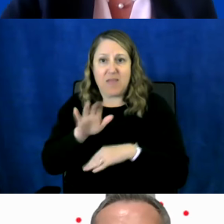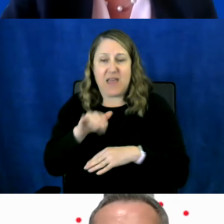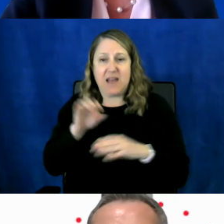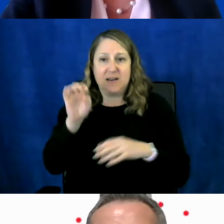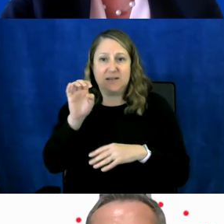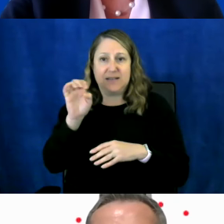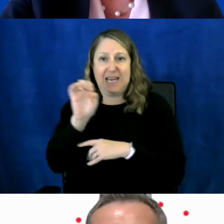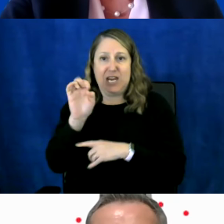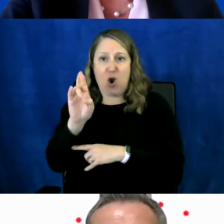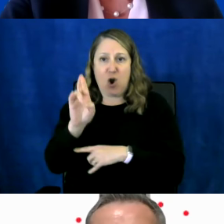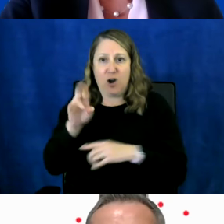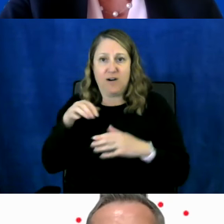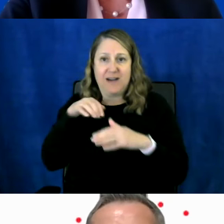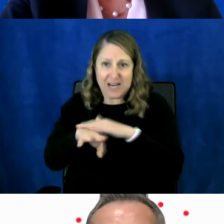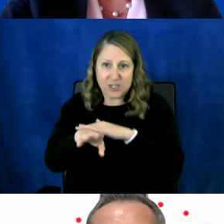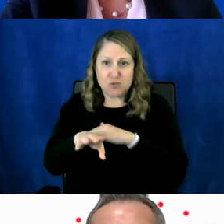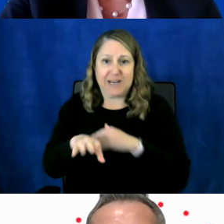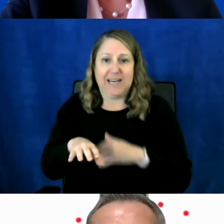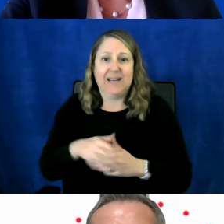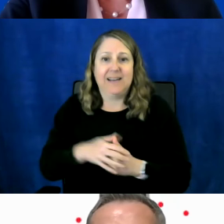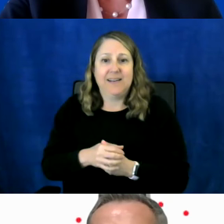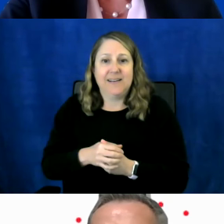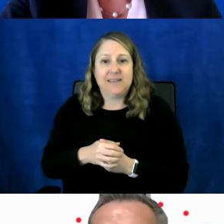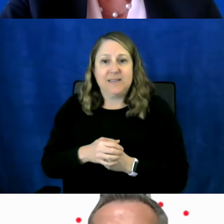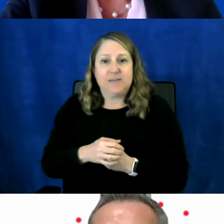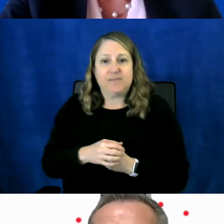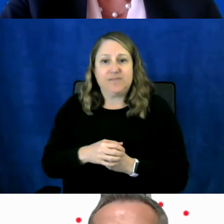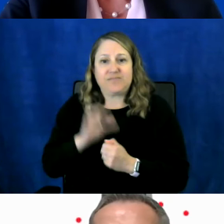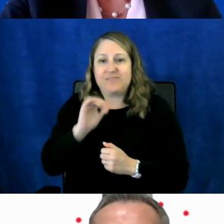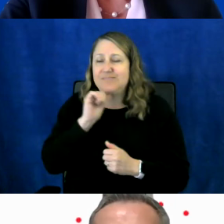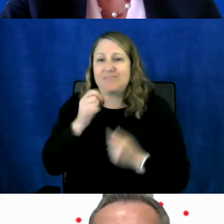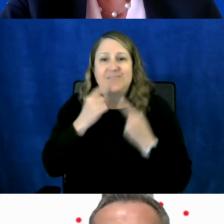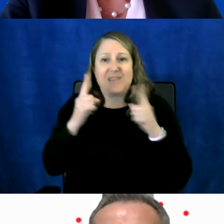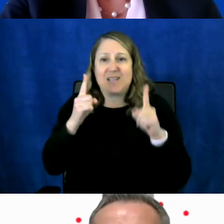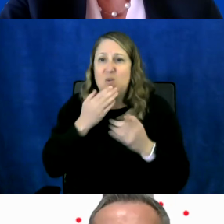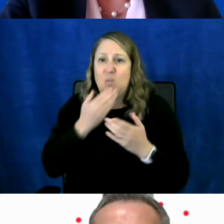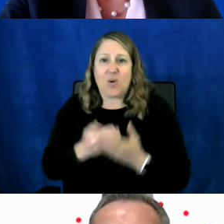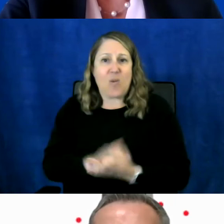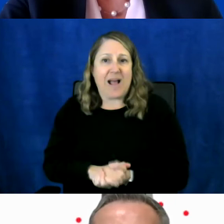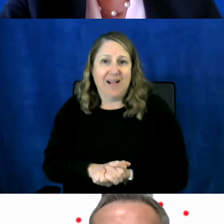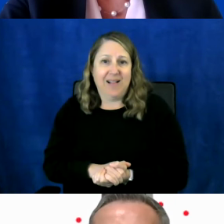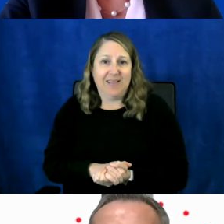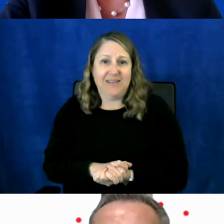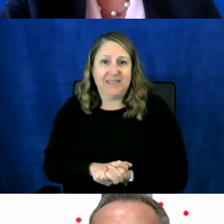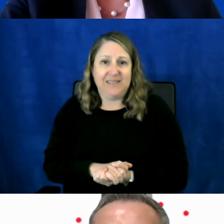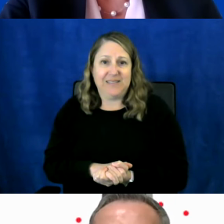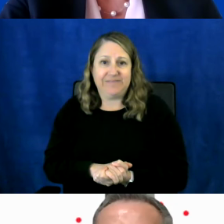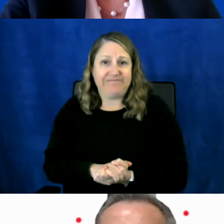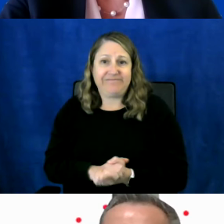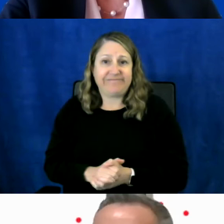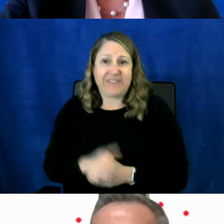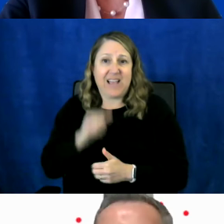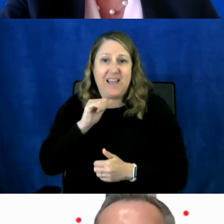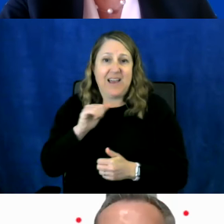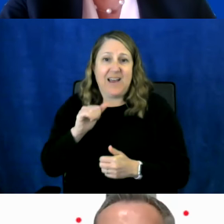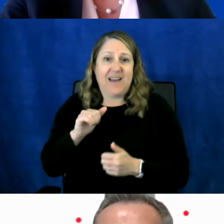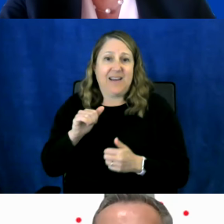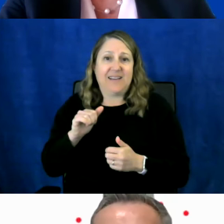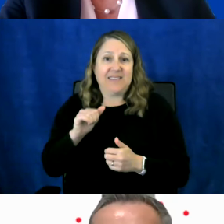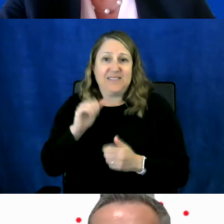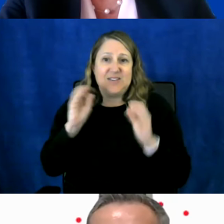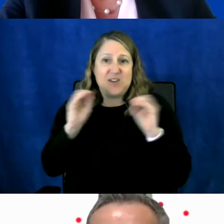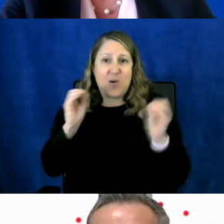of entry and point of access. That doesn't work too well. I haven't talked to too many people who think, yeah, this is a good, we did a good